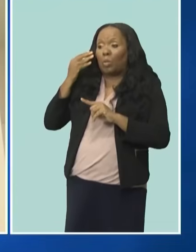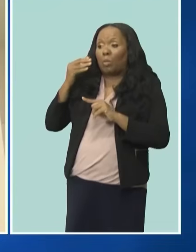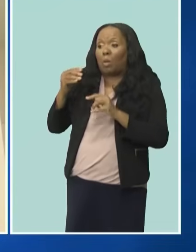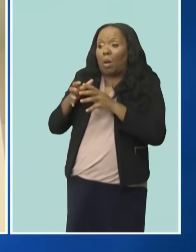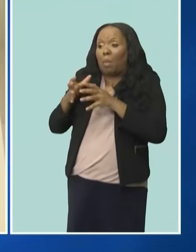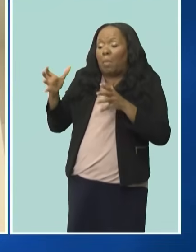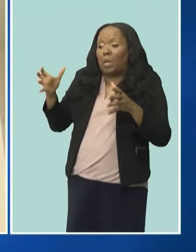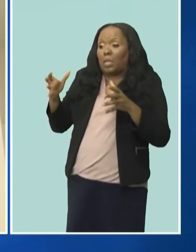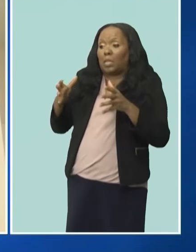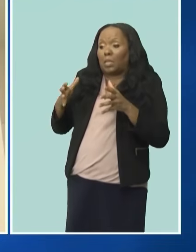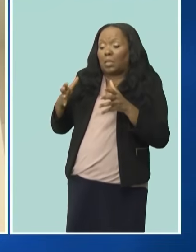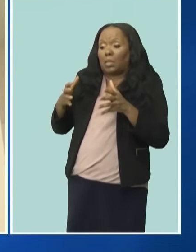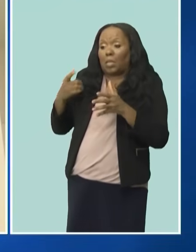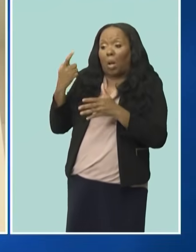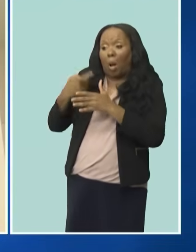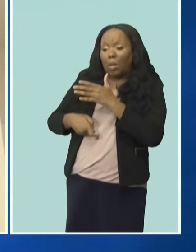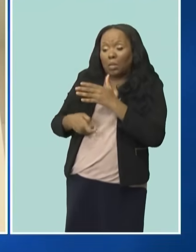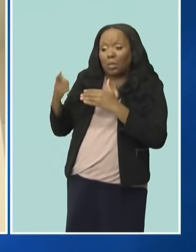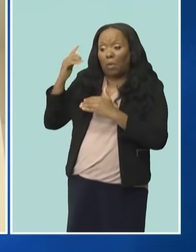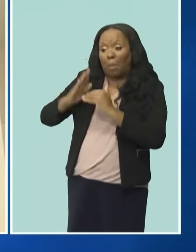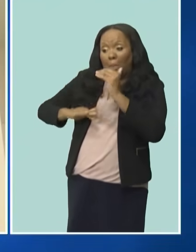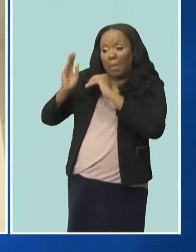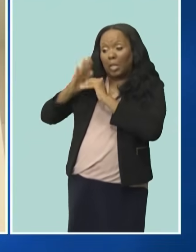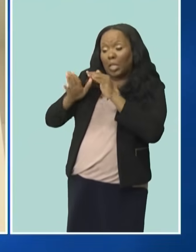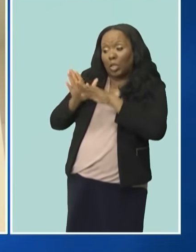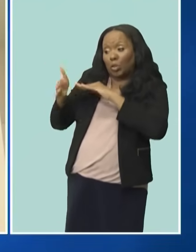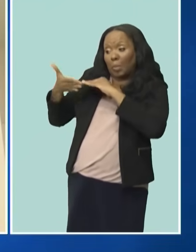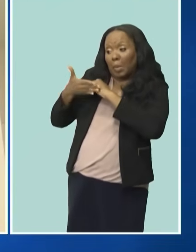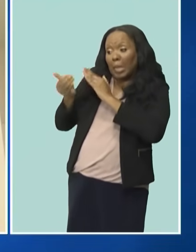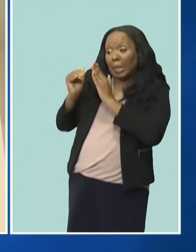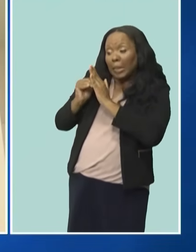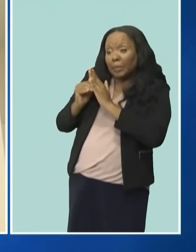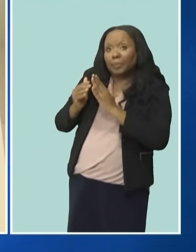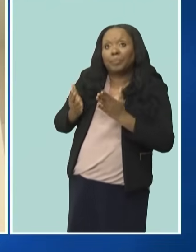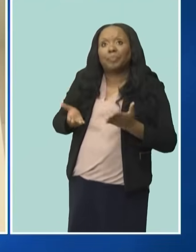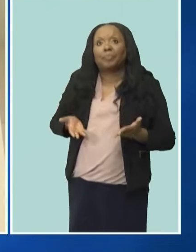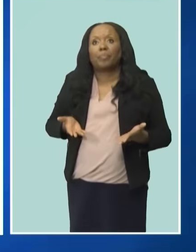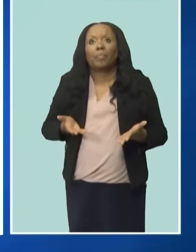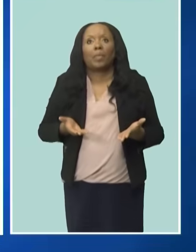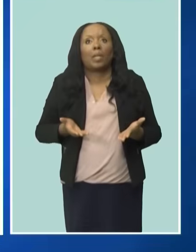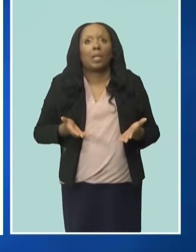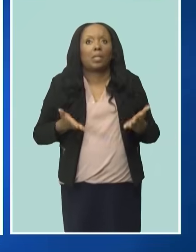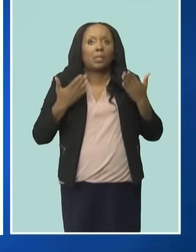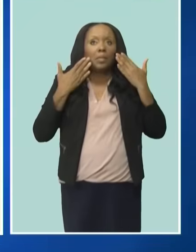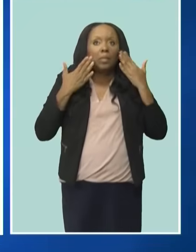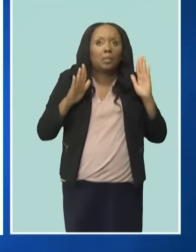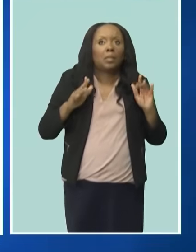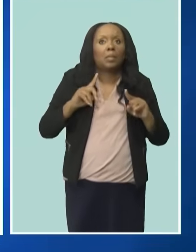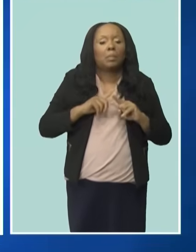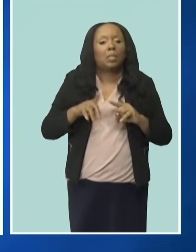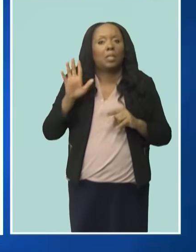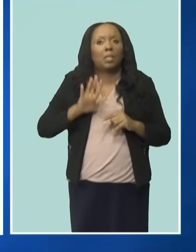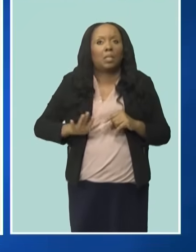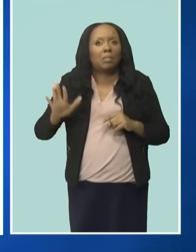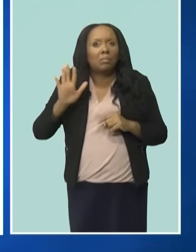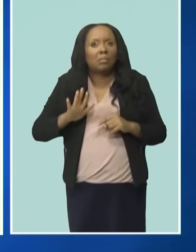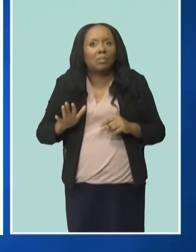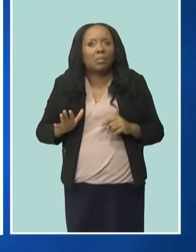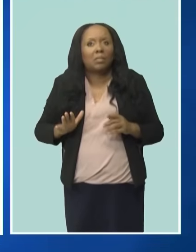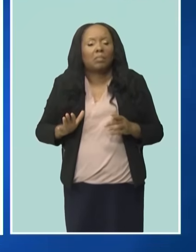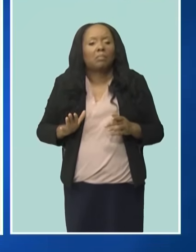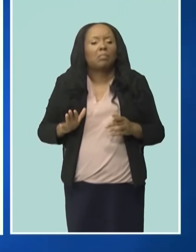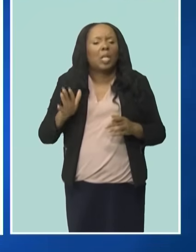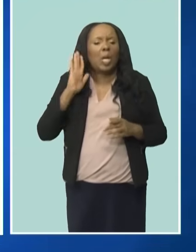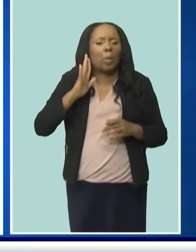Well, there hasn't been any accurate number, but the estimation we're expecting to come out a little bit